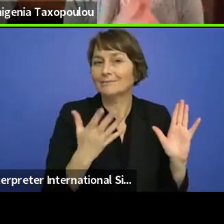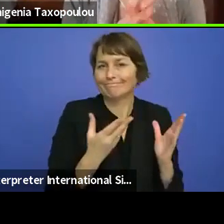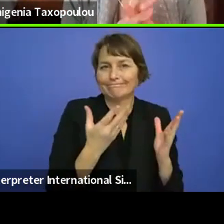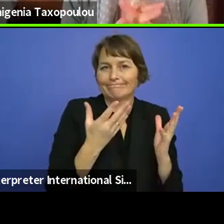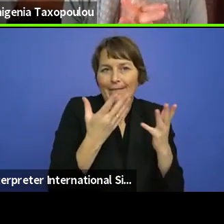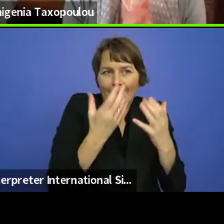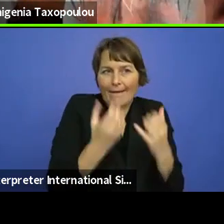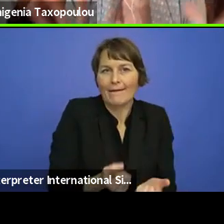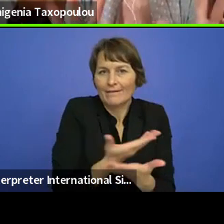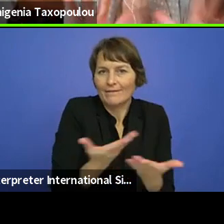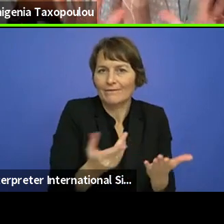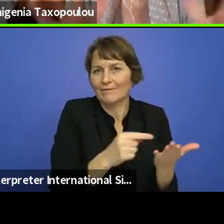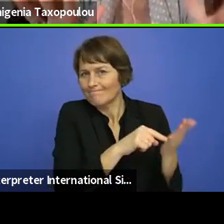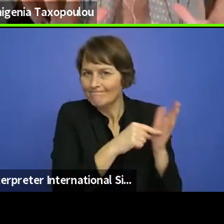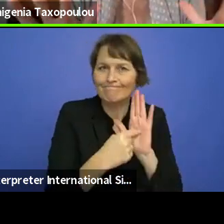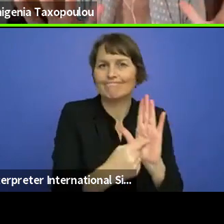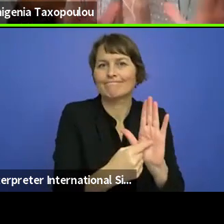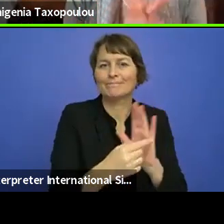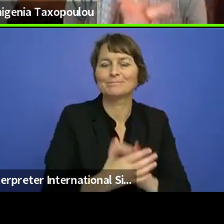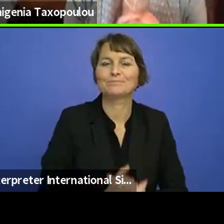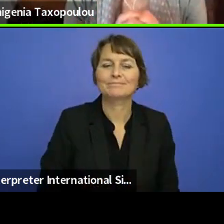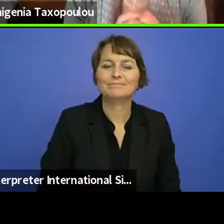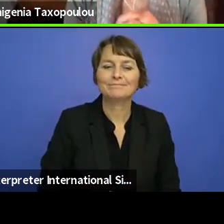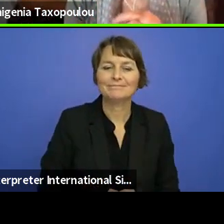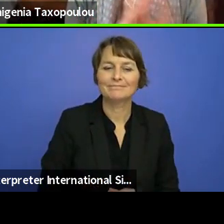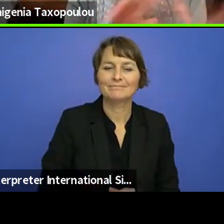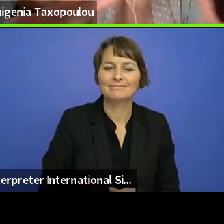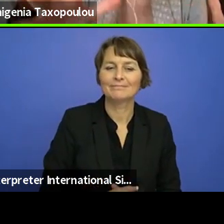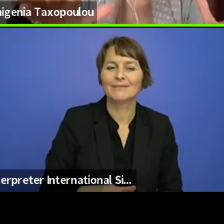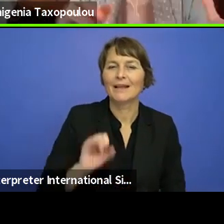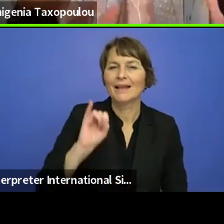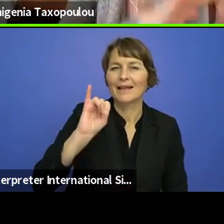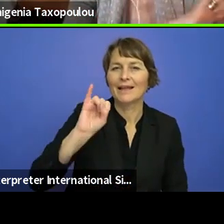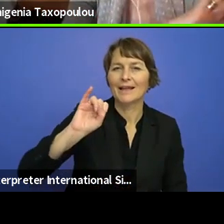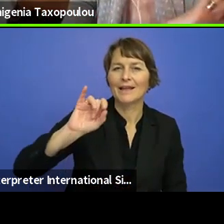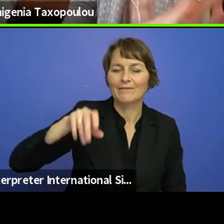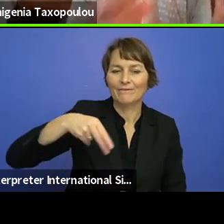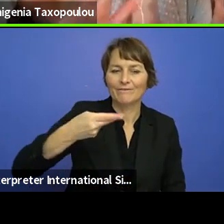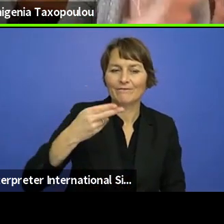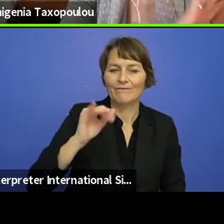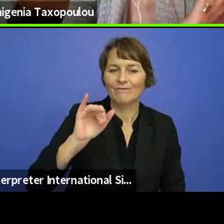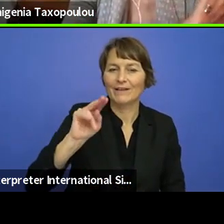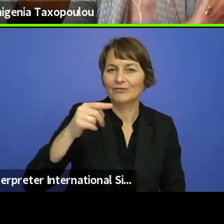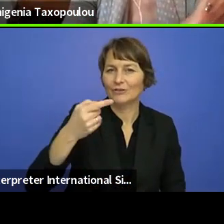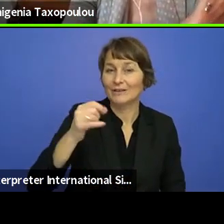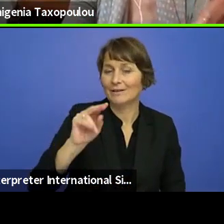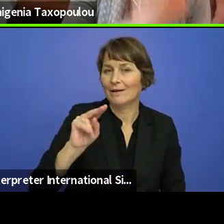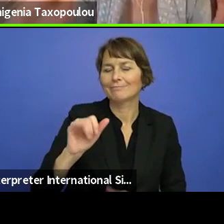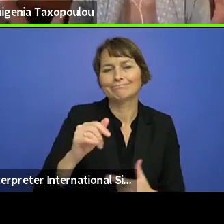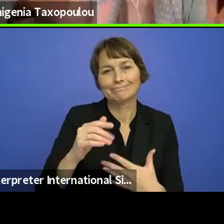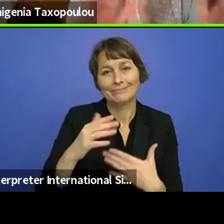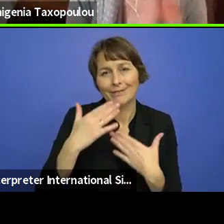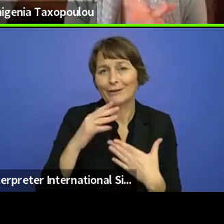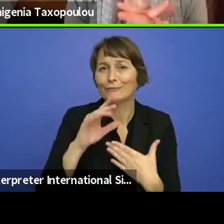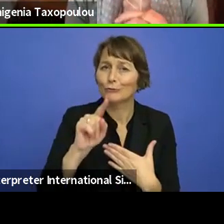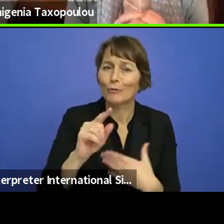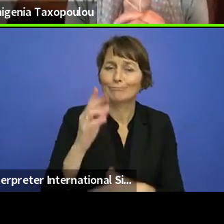think that's a really rounding up from your side, from your